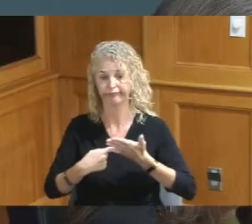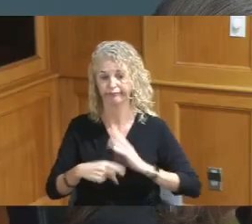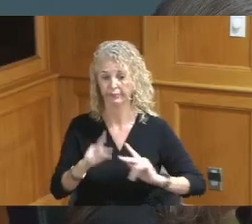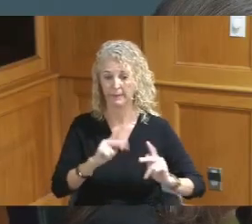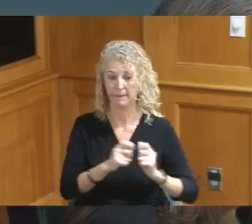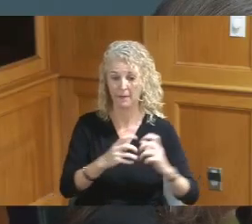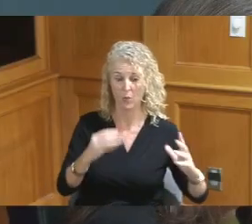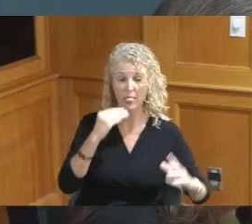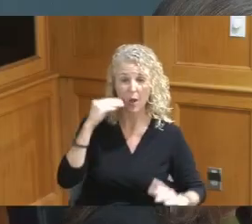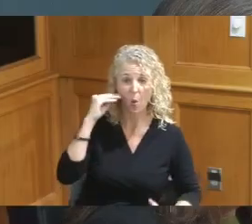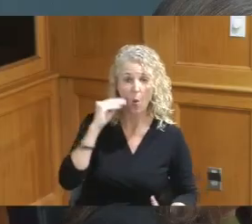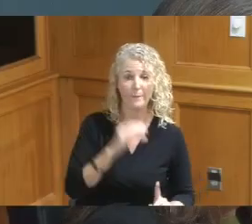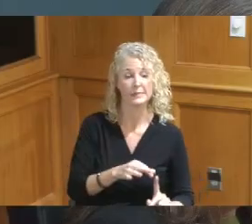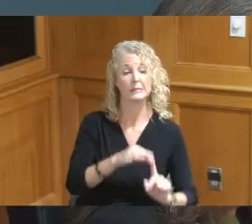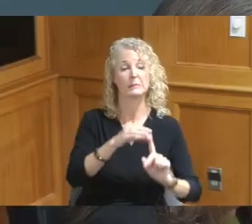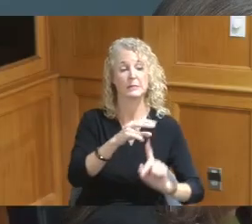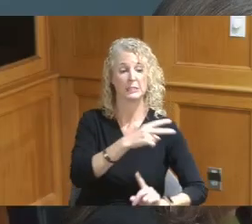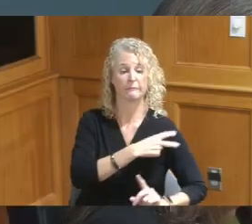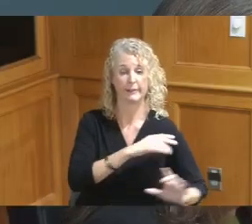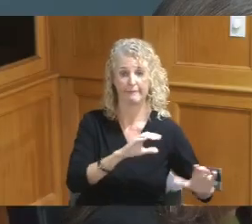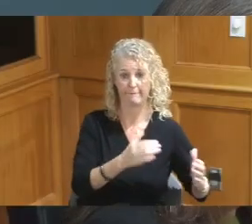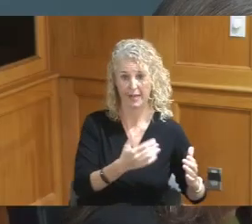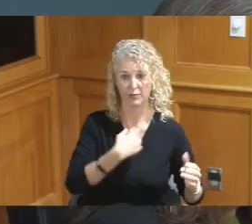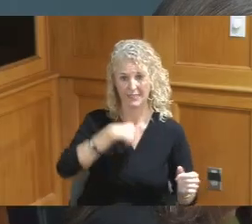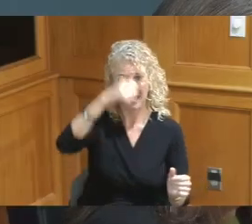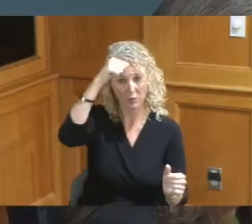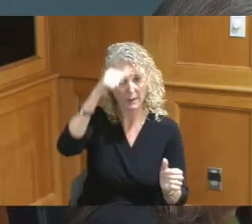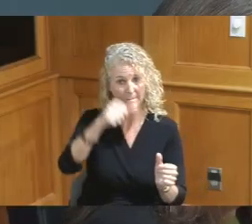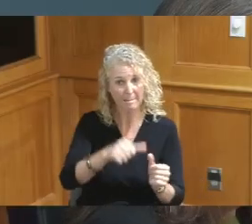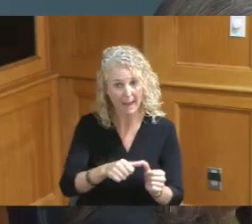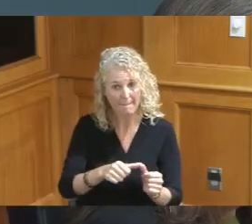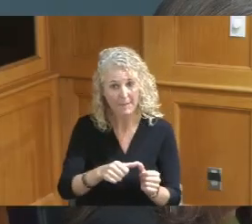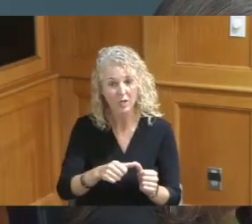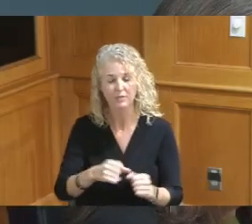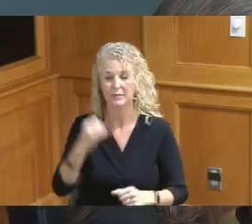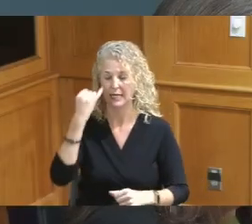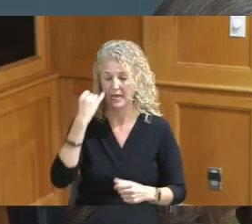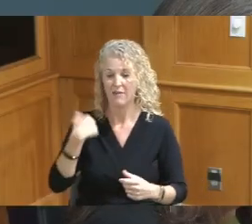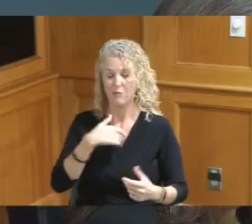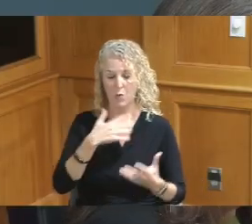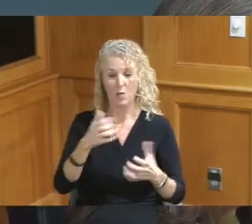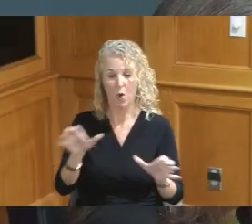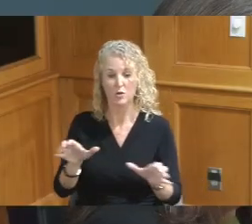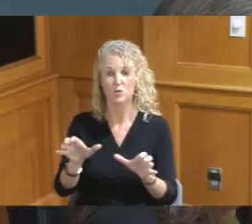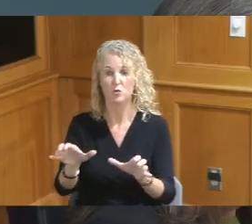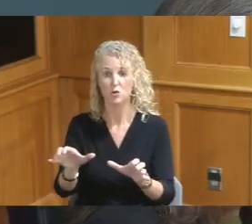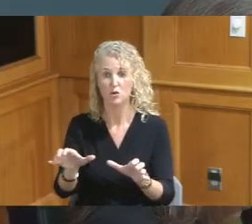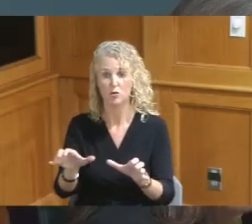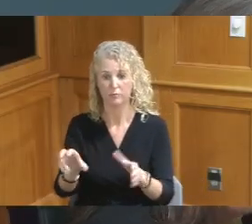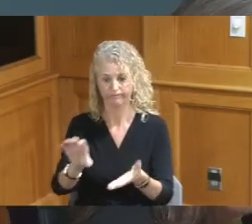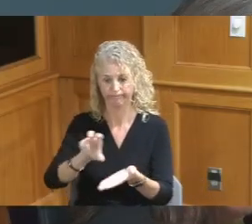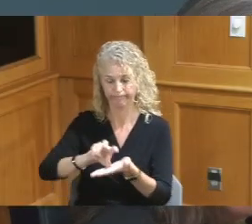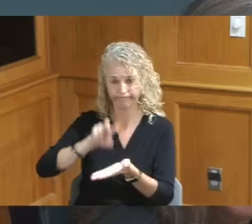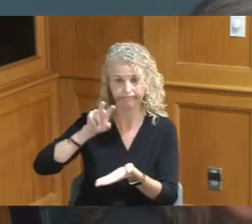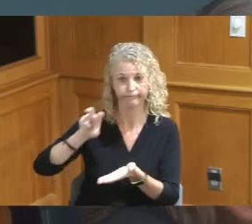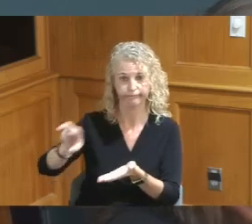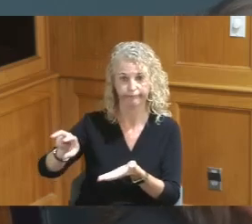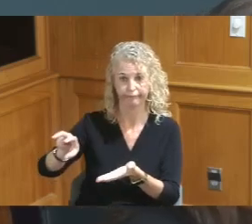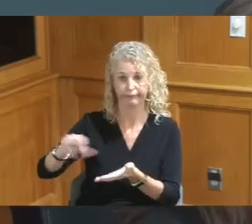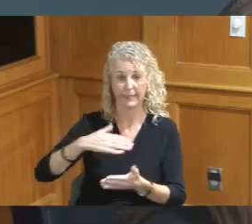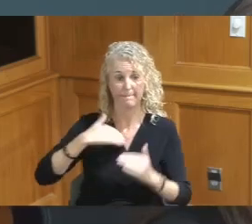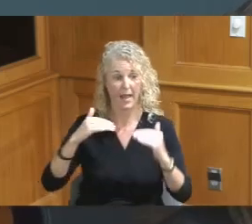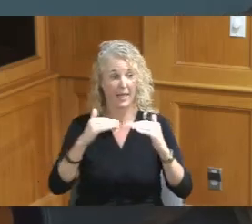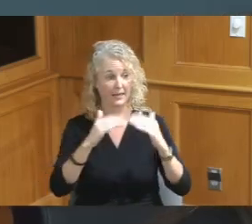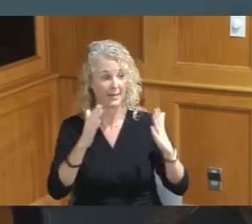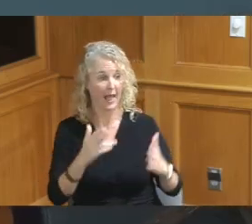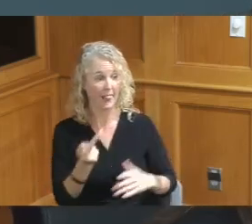and specifically the veterans, and I can remember saying, if we really want to do something, let's put our money where our mouth is, and my